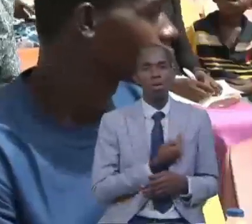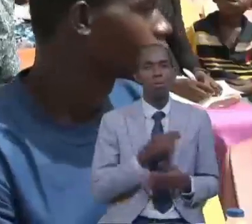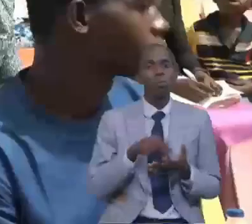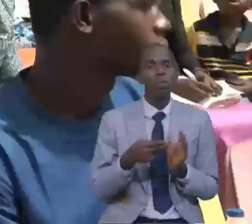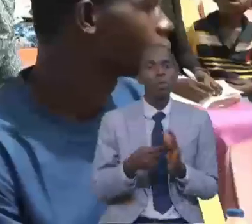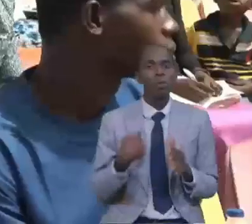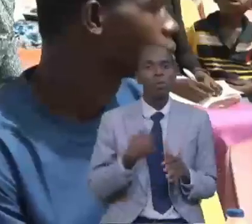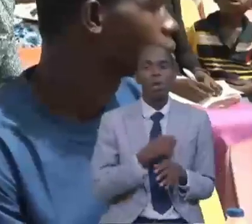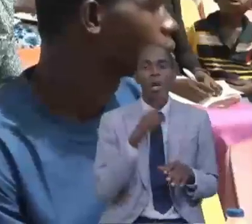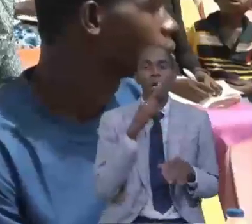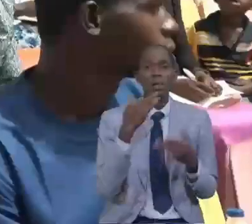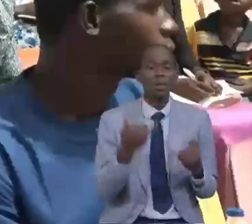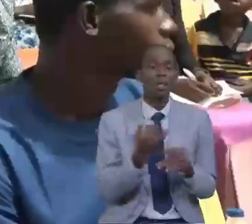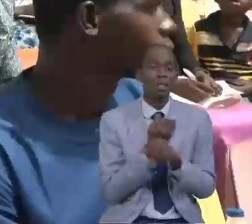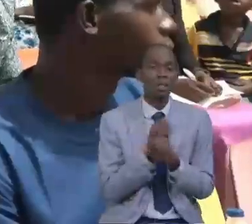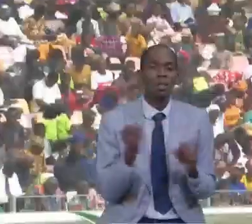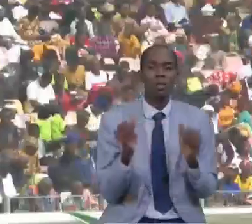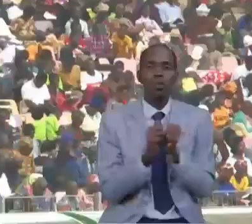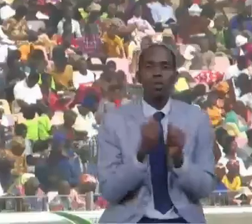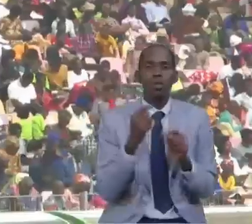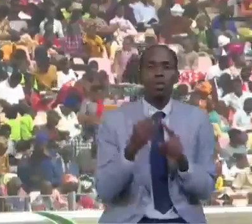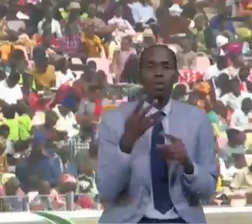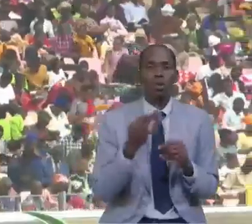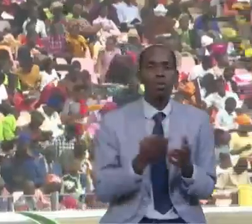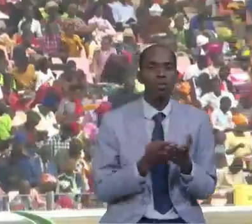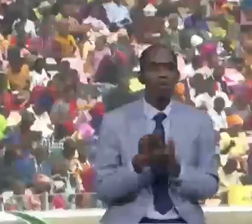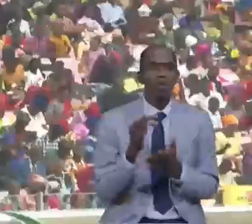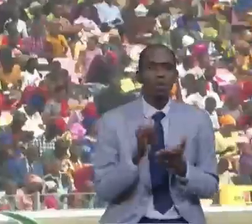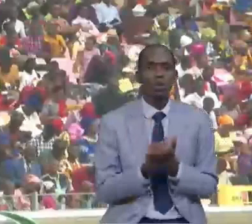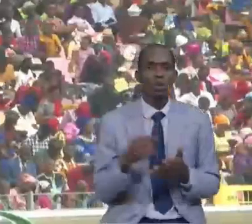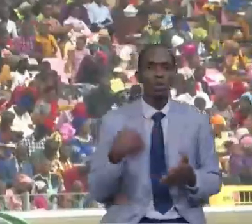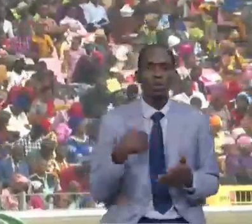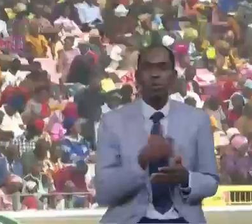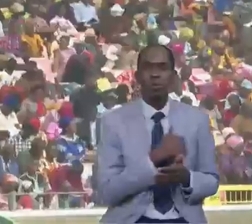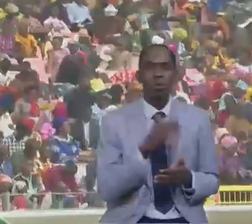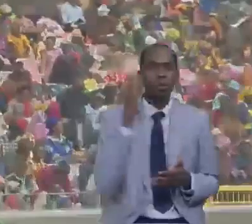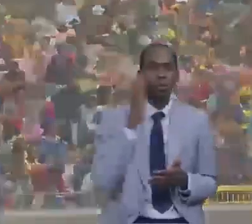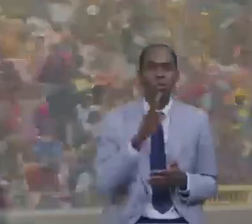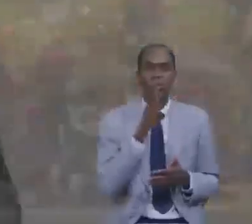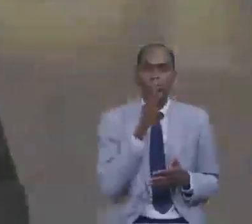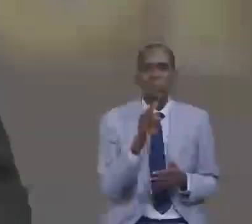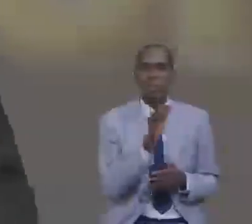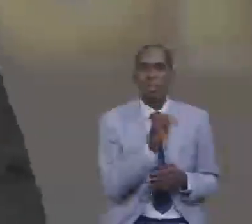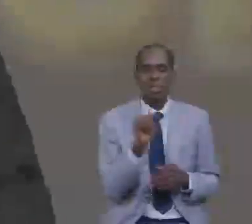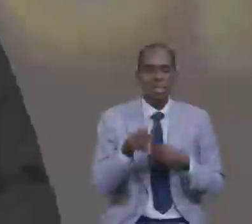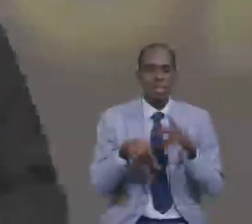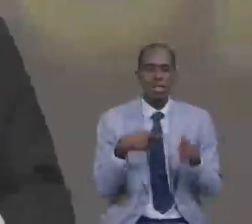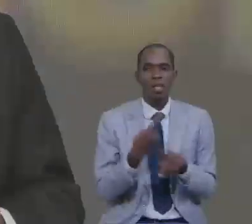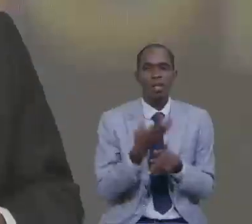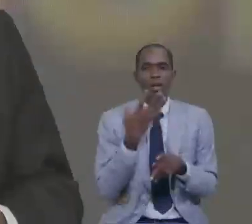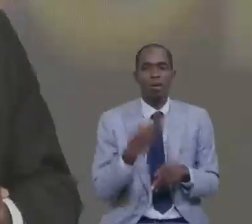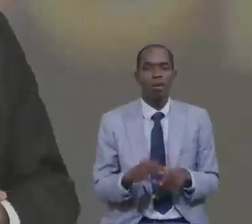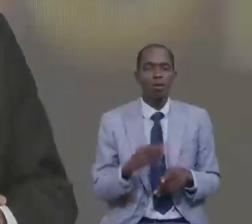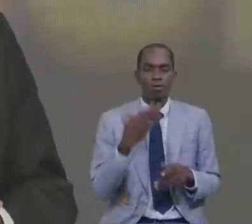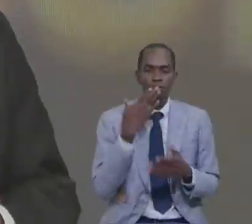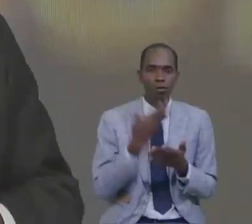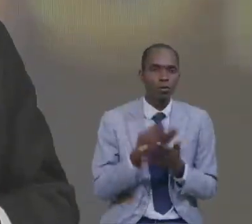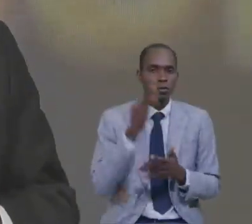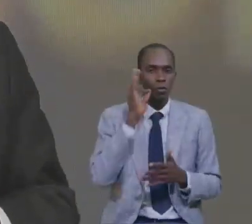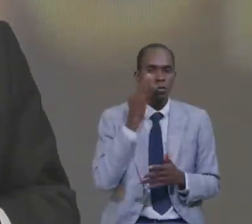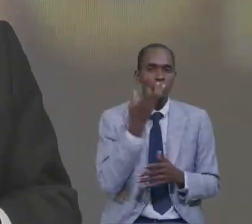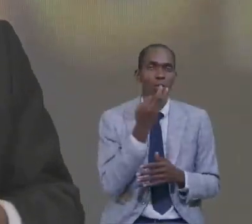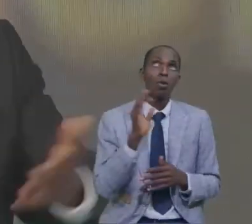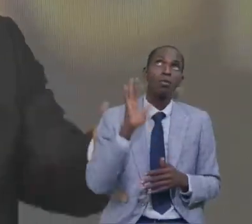first fruits of his creatures. And then in verse 19, therefore, my